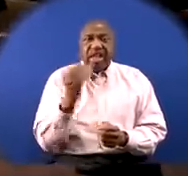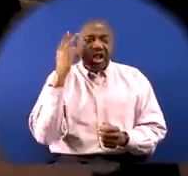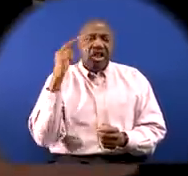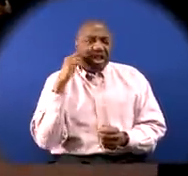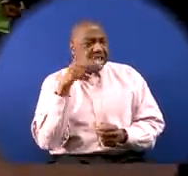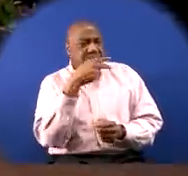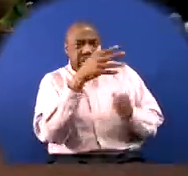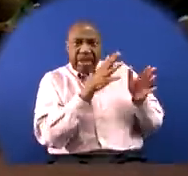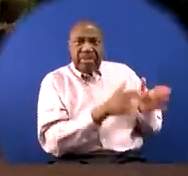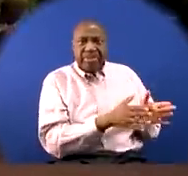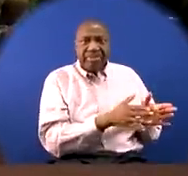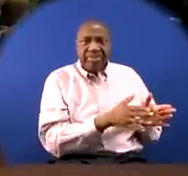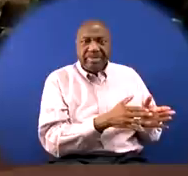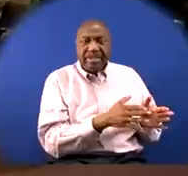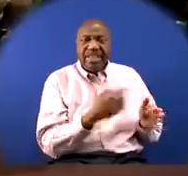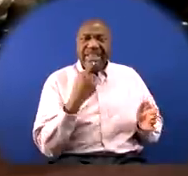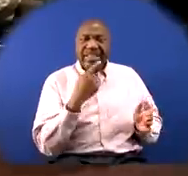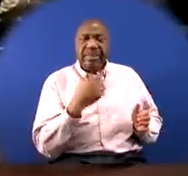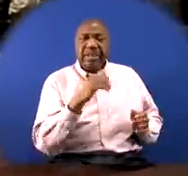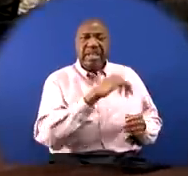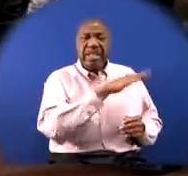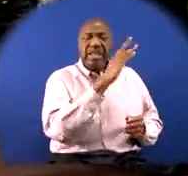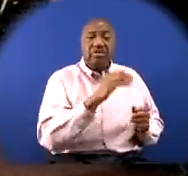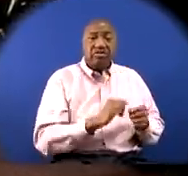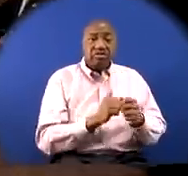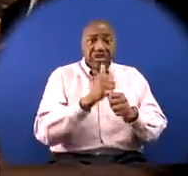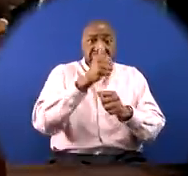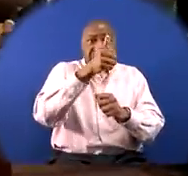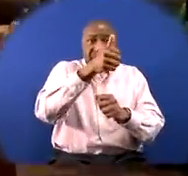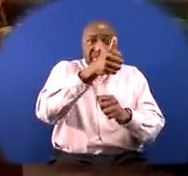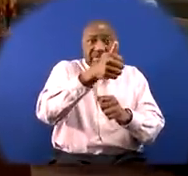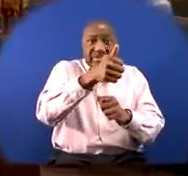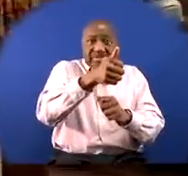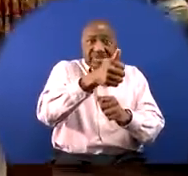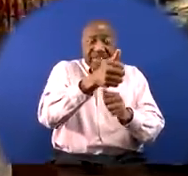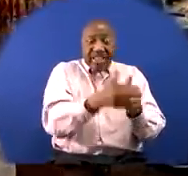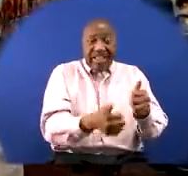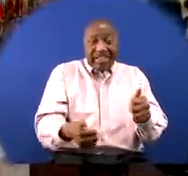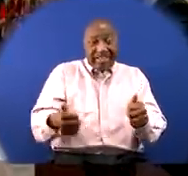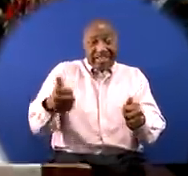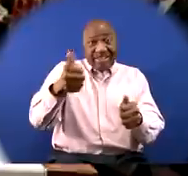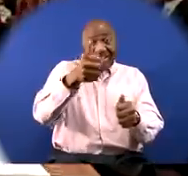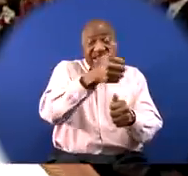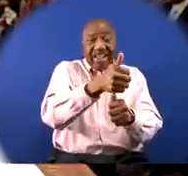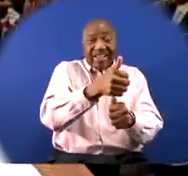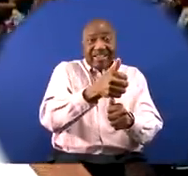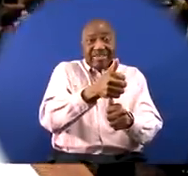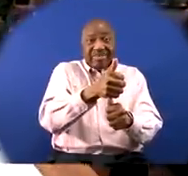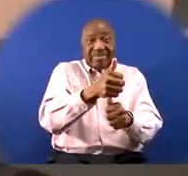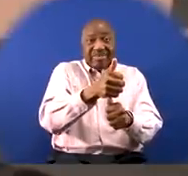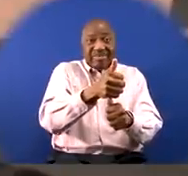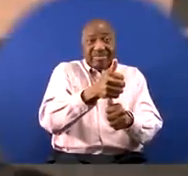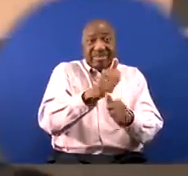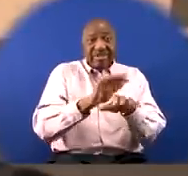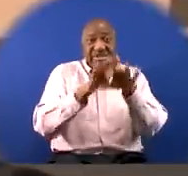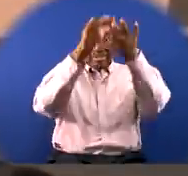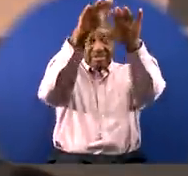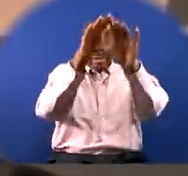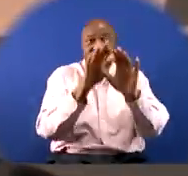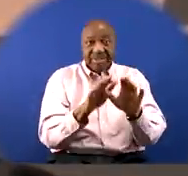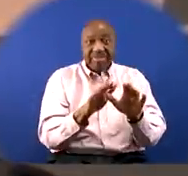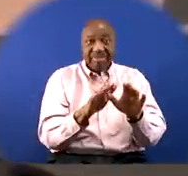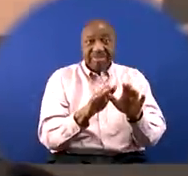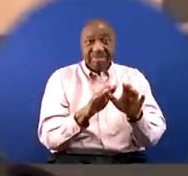at somebody? Tell them it reaches to the highest